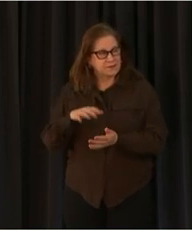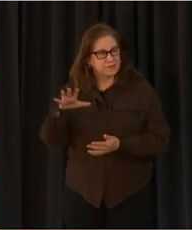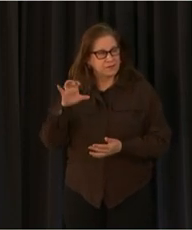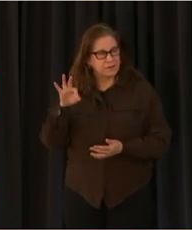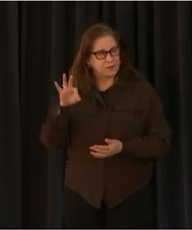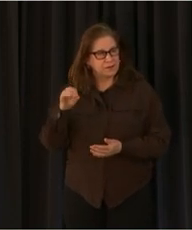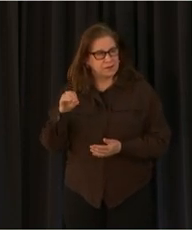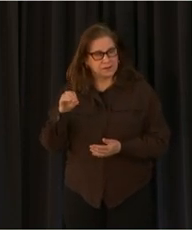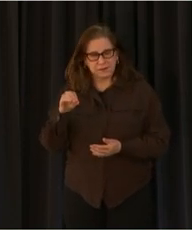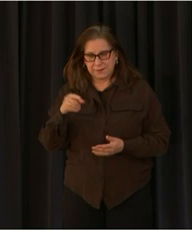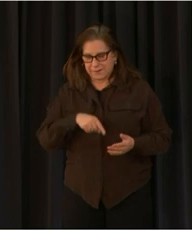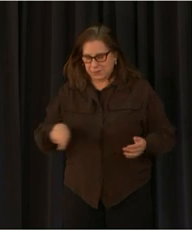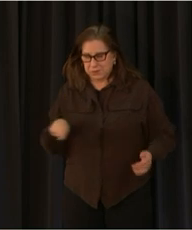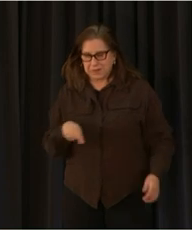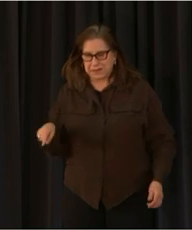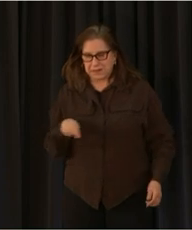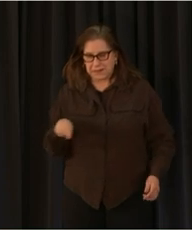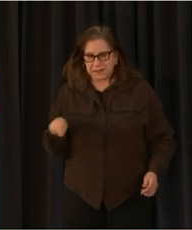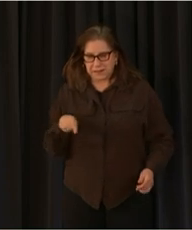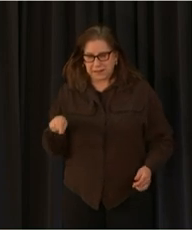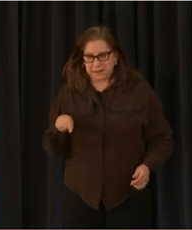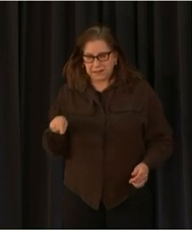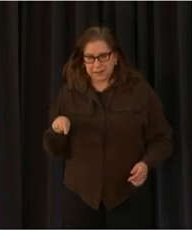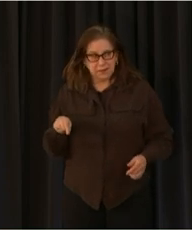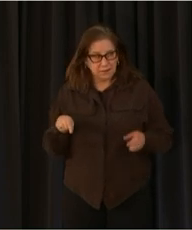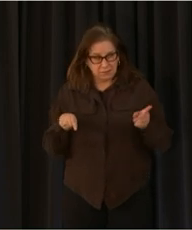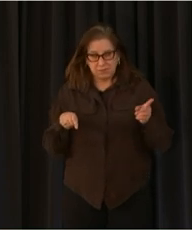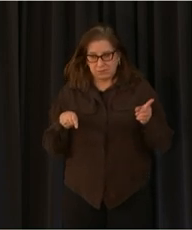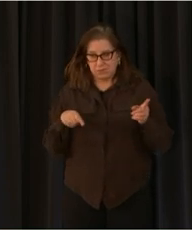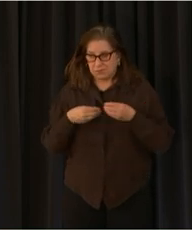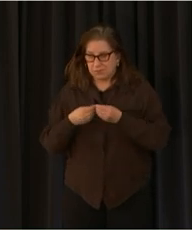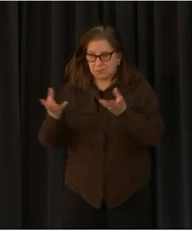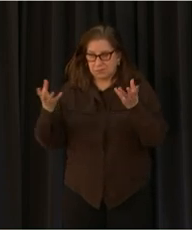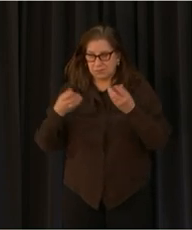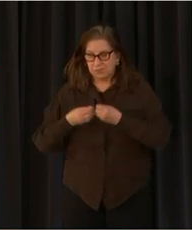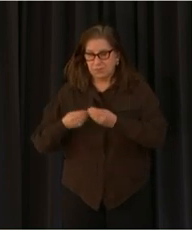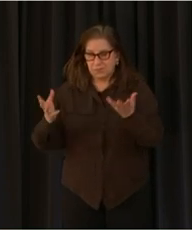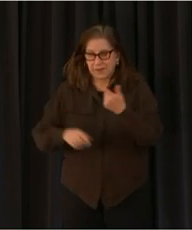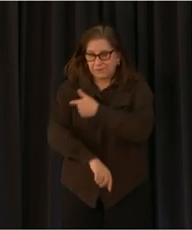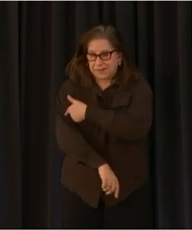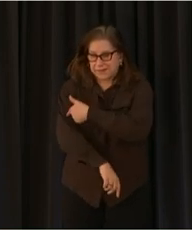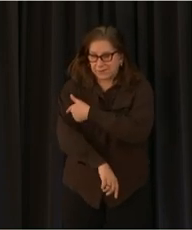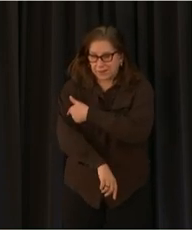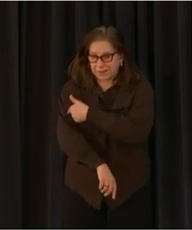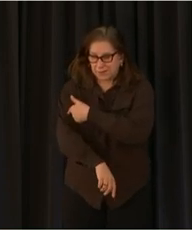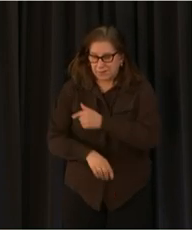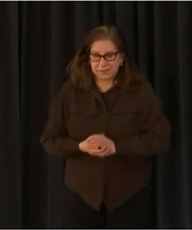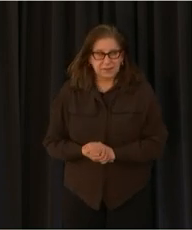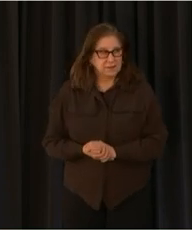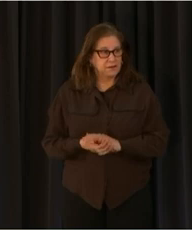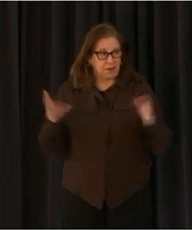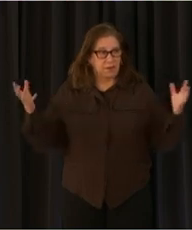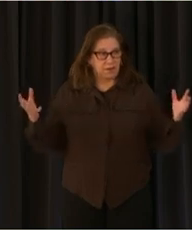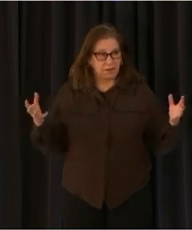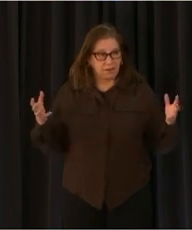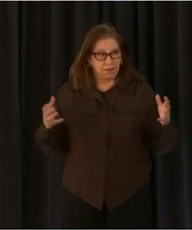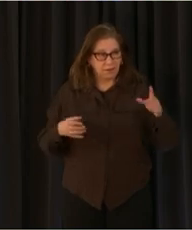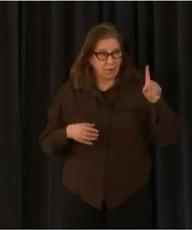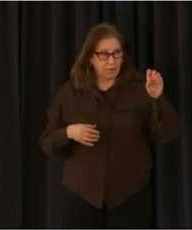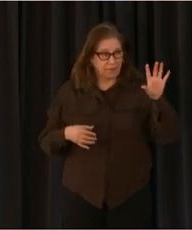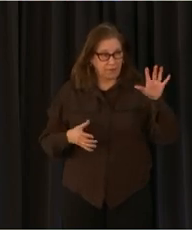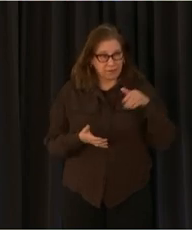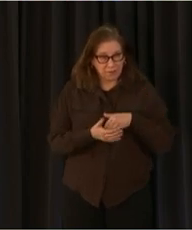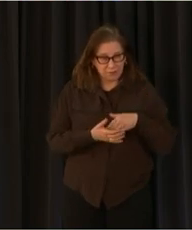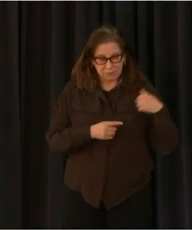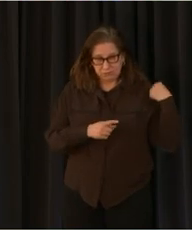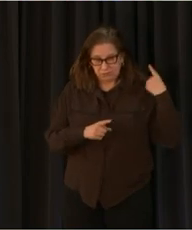shipments. And Dr. Nesbitt, if you would talk about those numbers as well as where we are for last week and this week. Sure. Thank you,